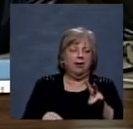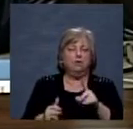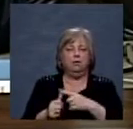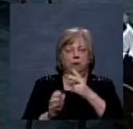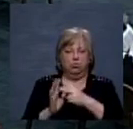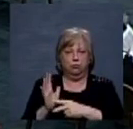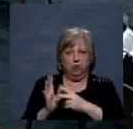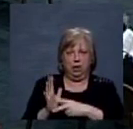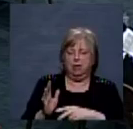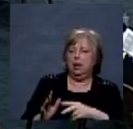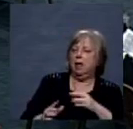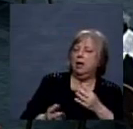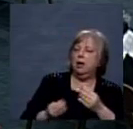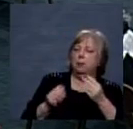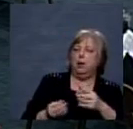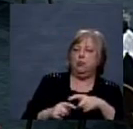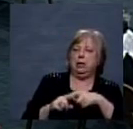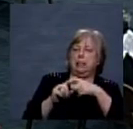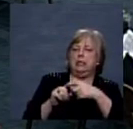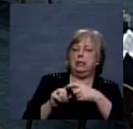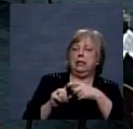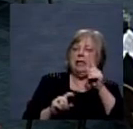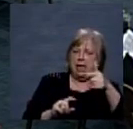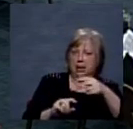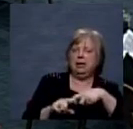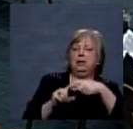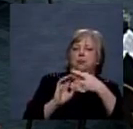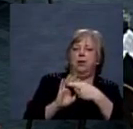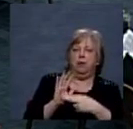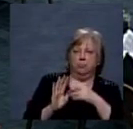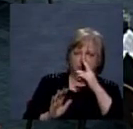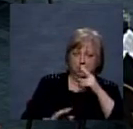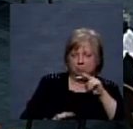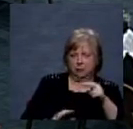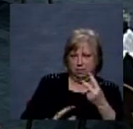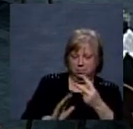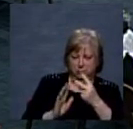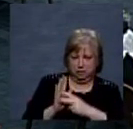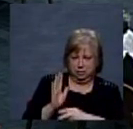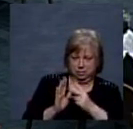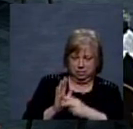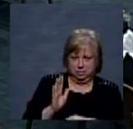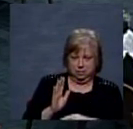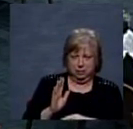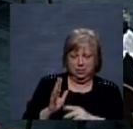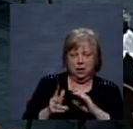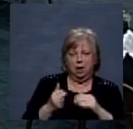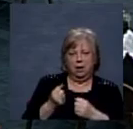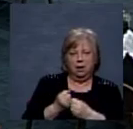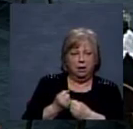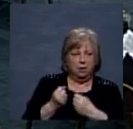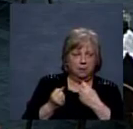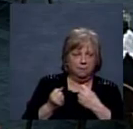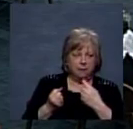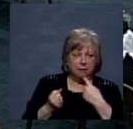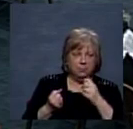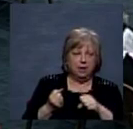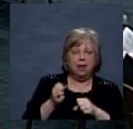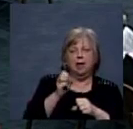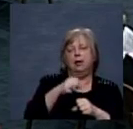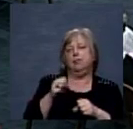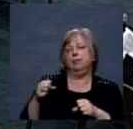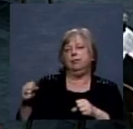reading. We suspend the rules and place on second reading. Second. There's a motion and a second to suspend the rules and place the ordinance on second reading. All in favor